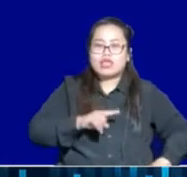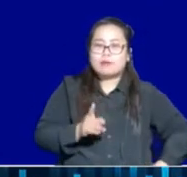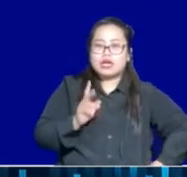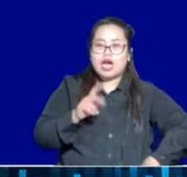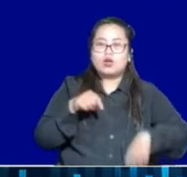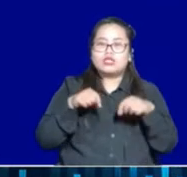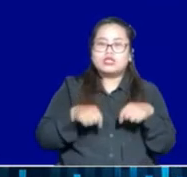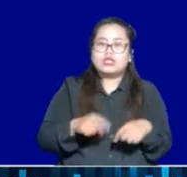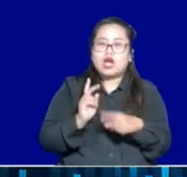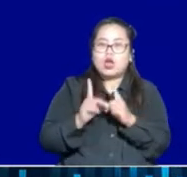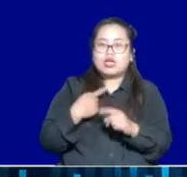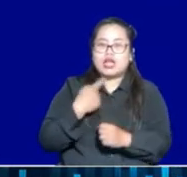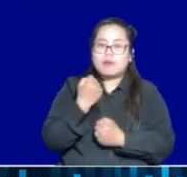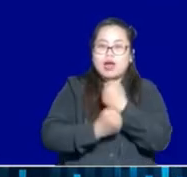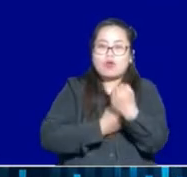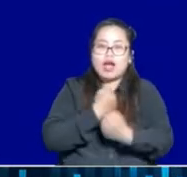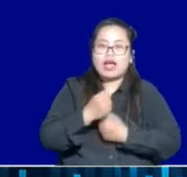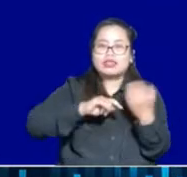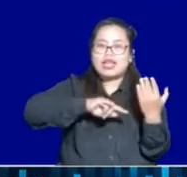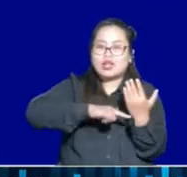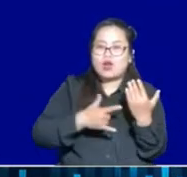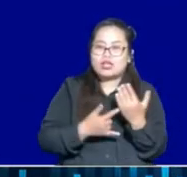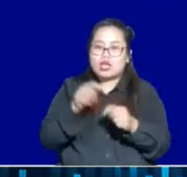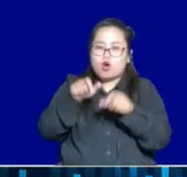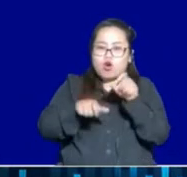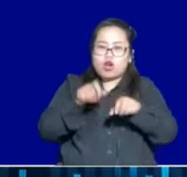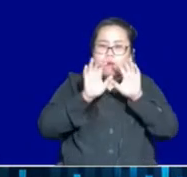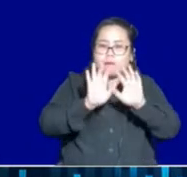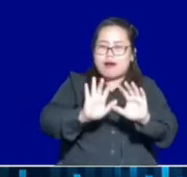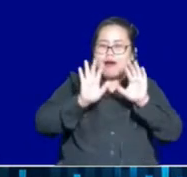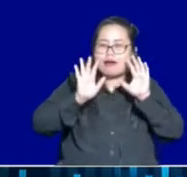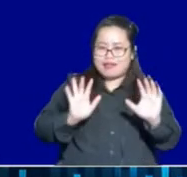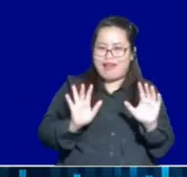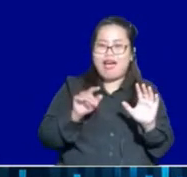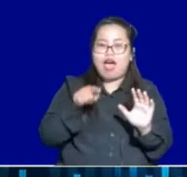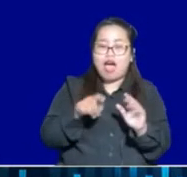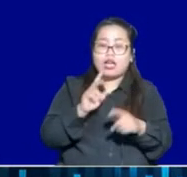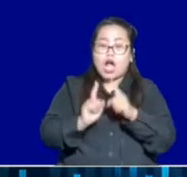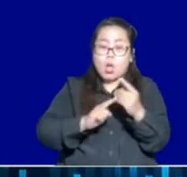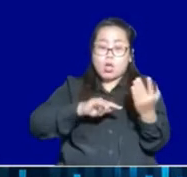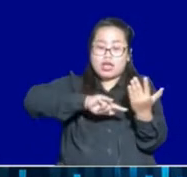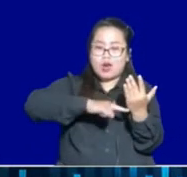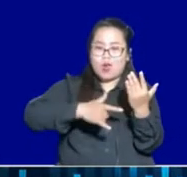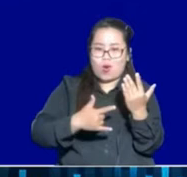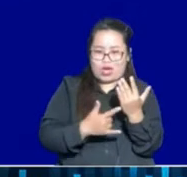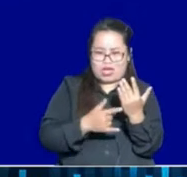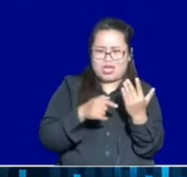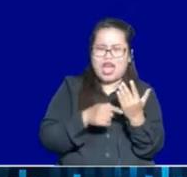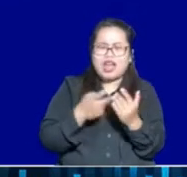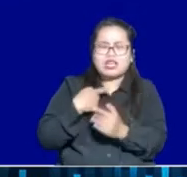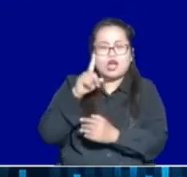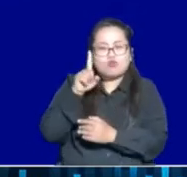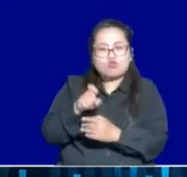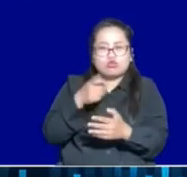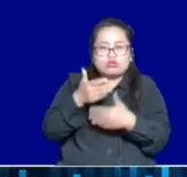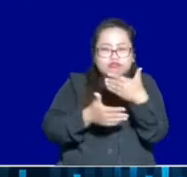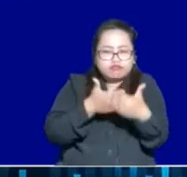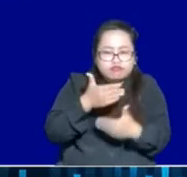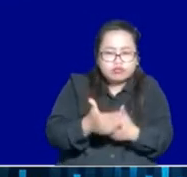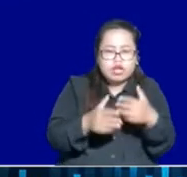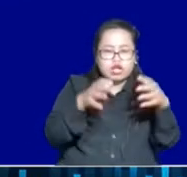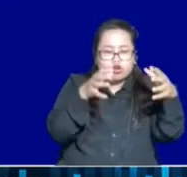all these other people. The technology requires a whole set of people to be able to be